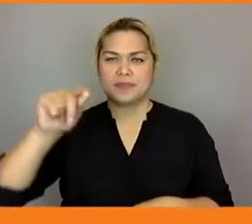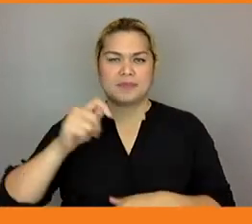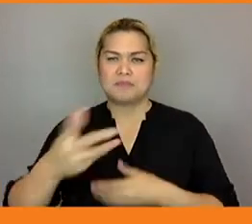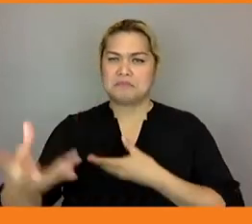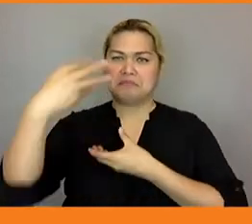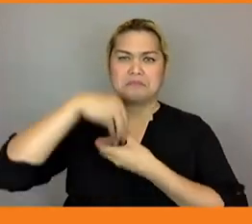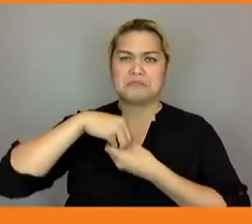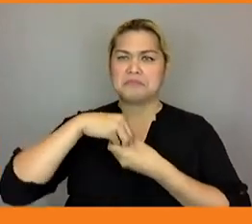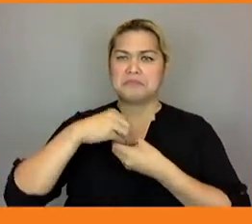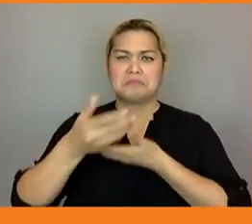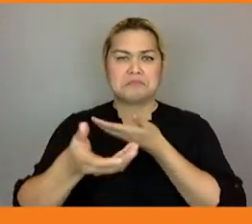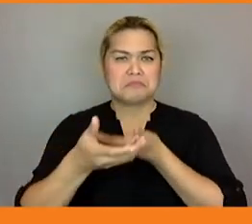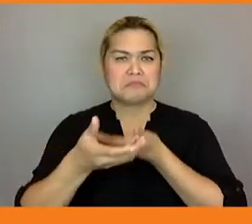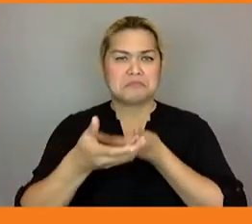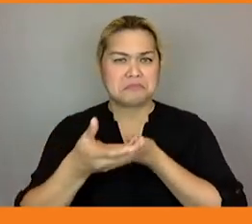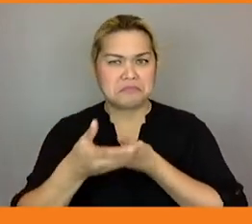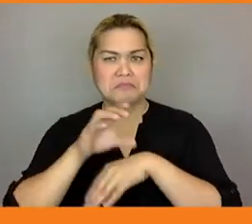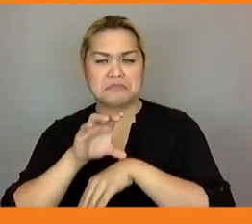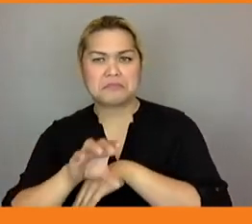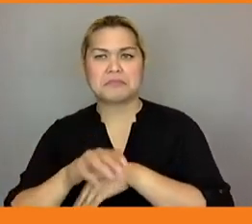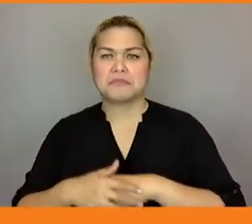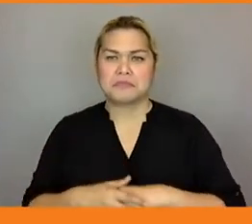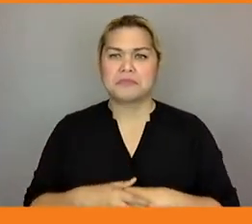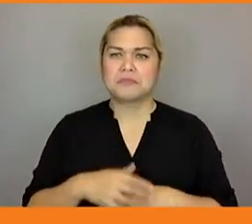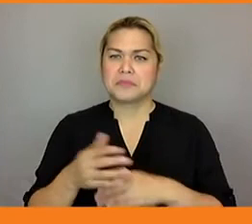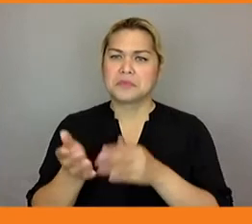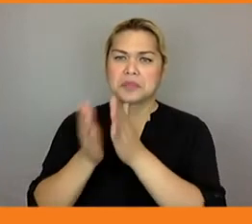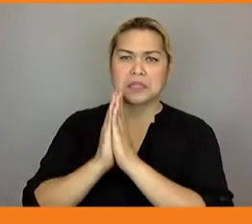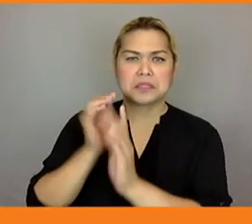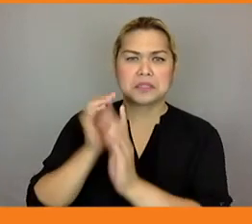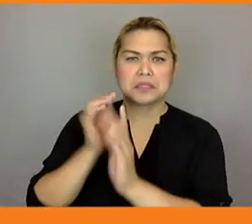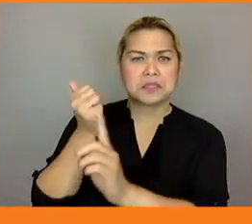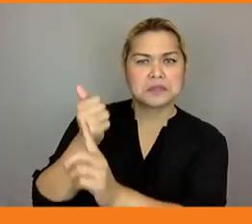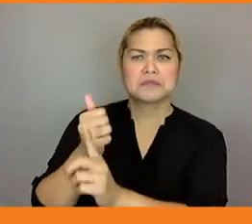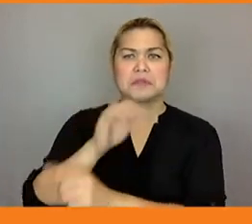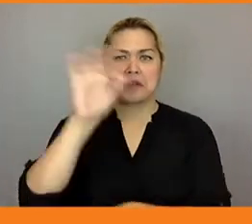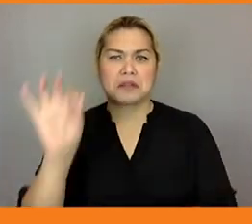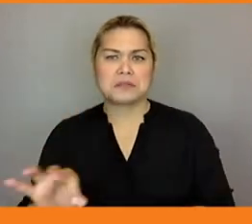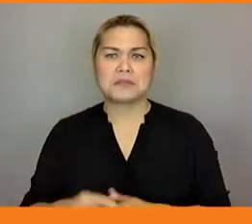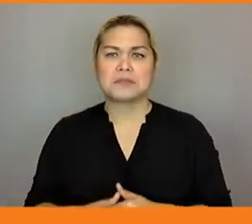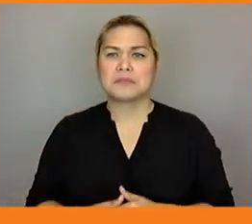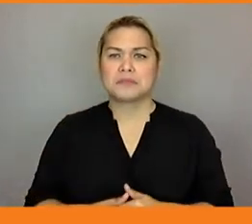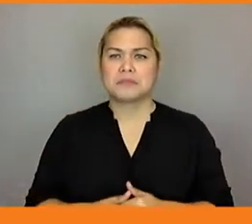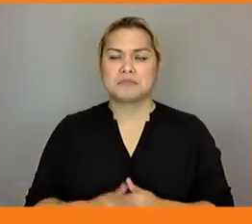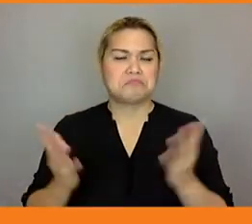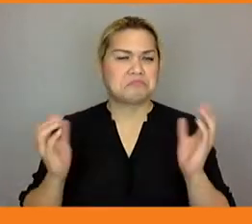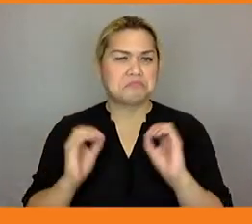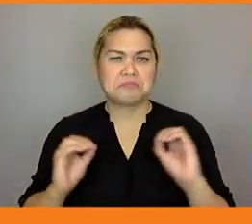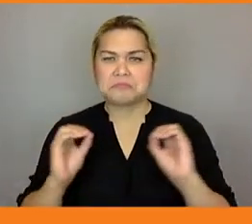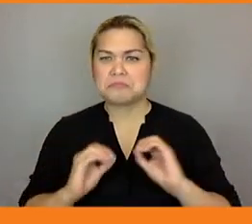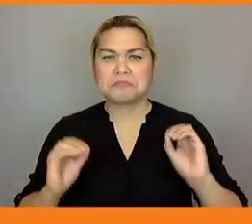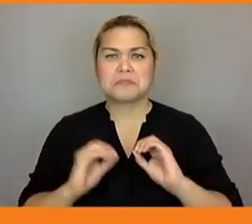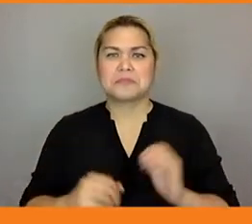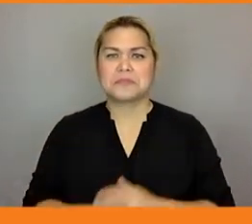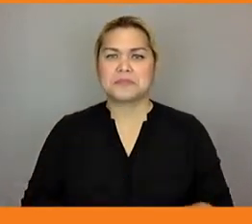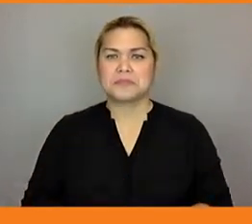of indigenous people's plan, and Dalit committee is not listed as affected as their land is not registered and